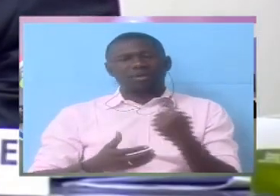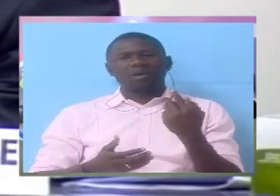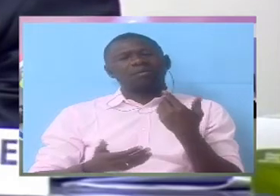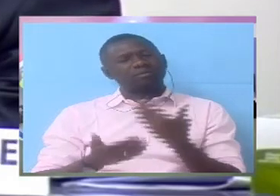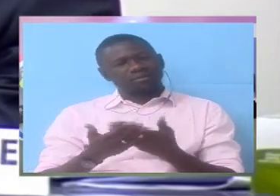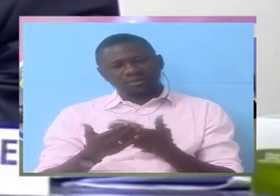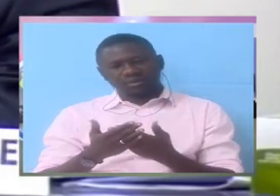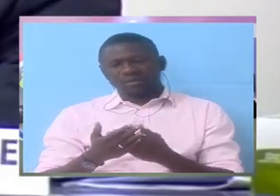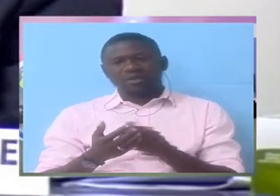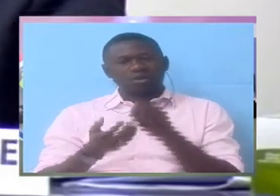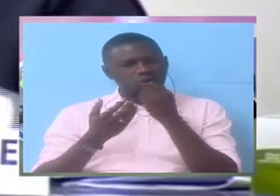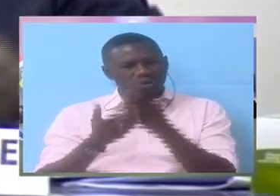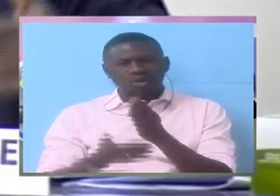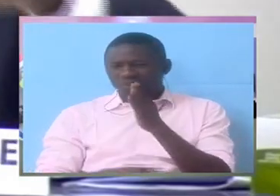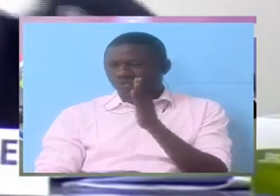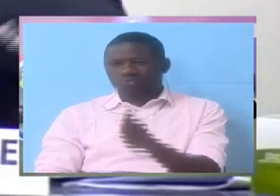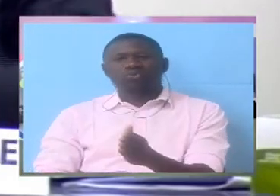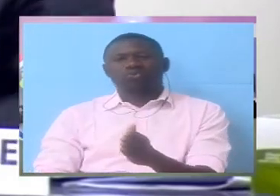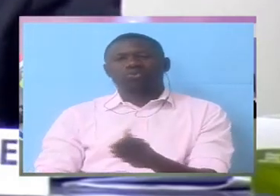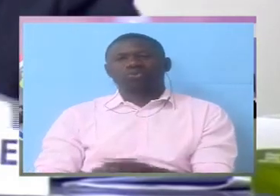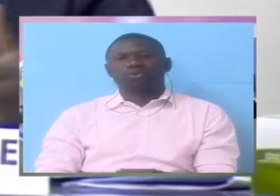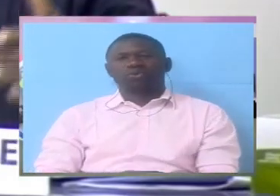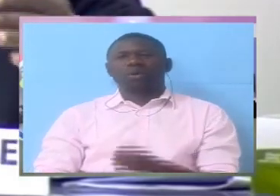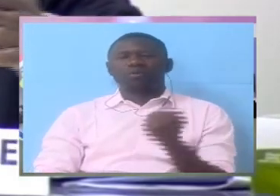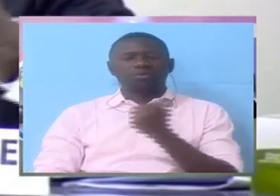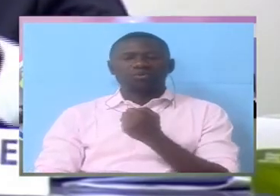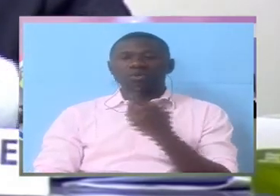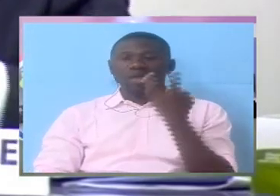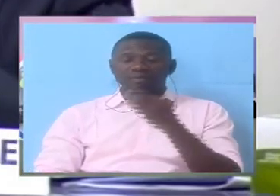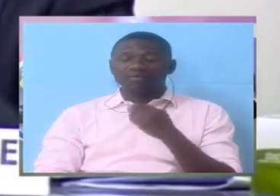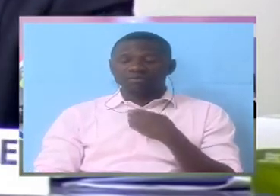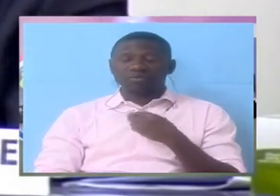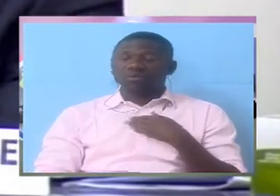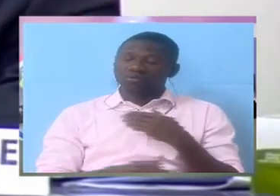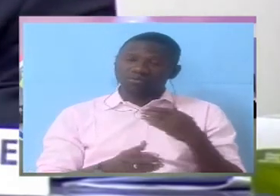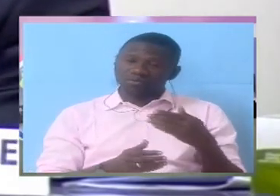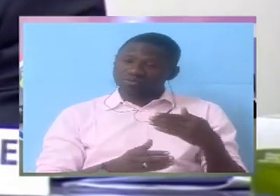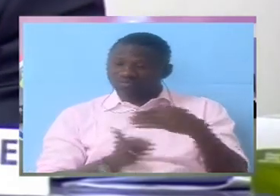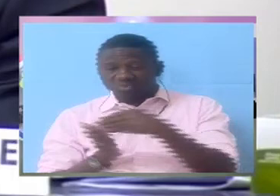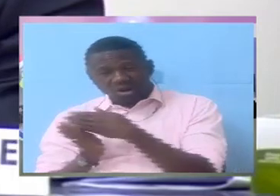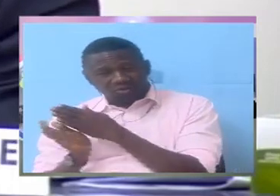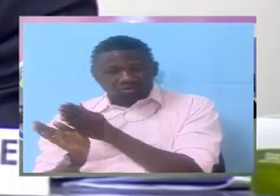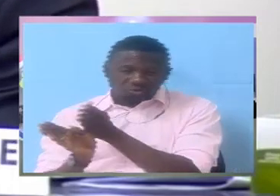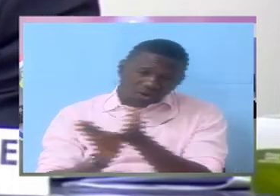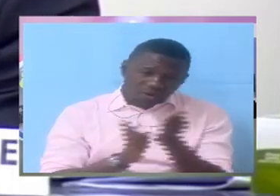truth. Because if you go around the corners,